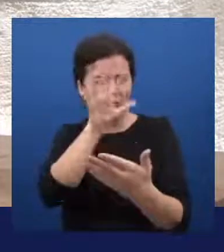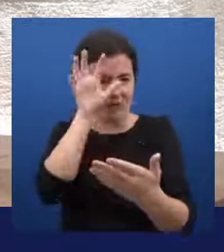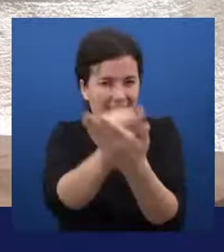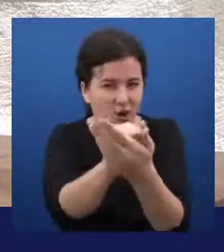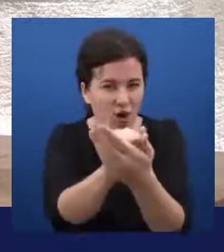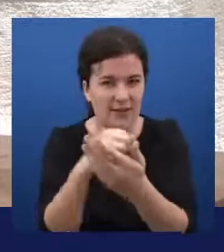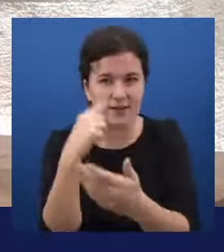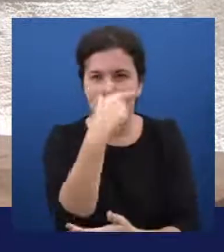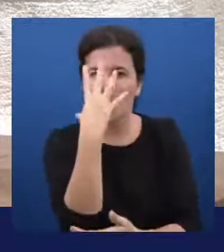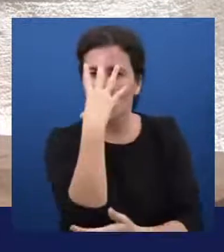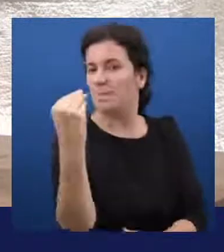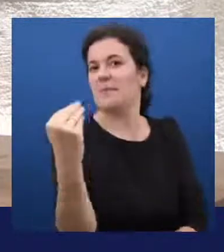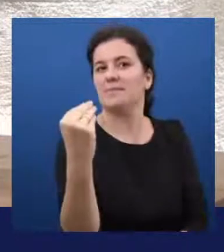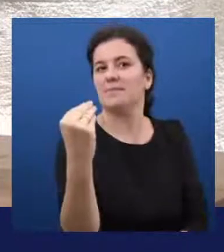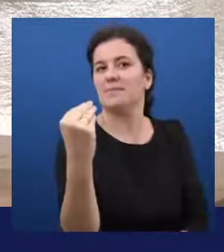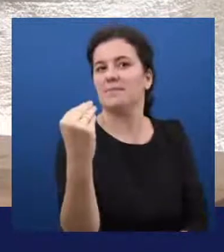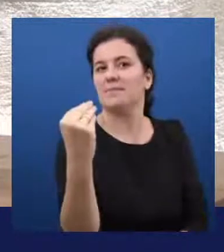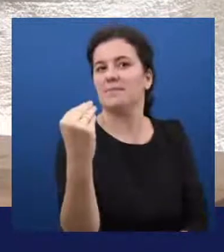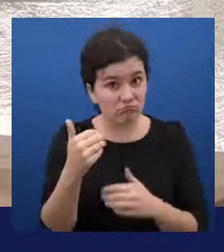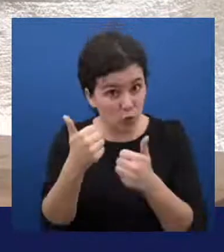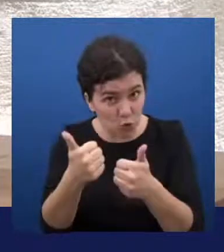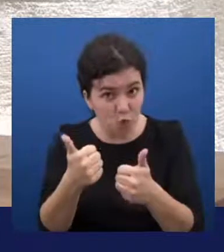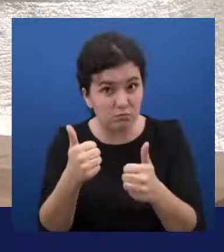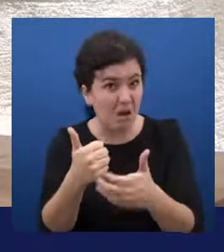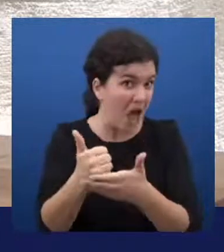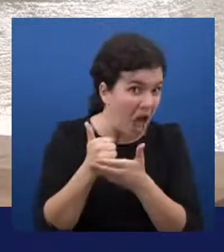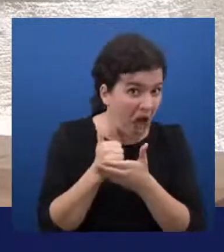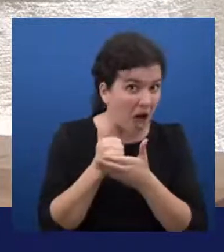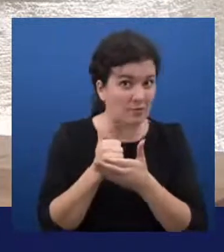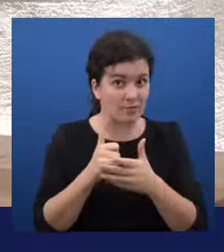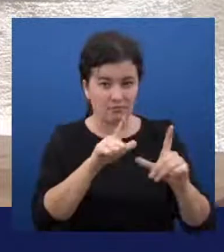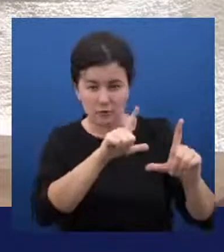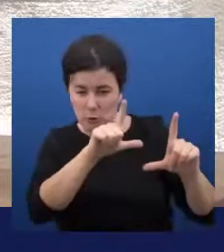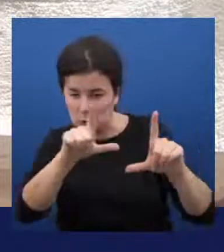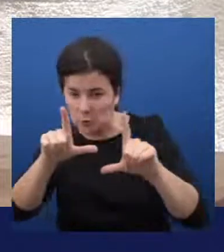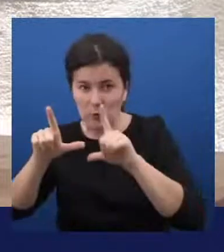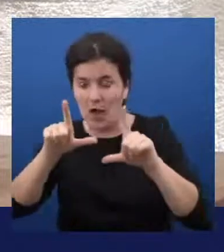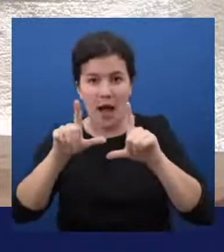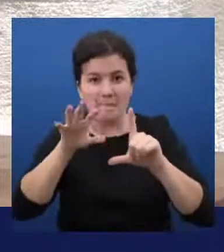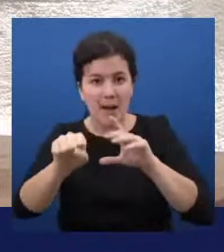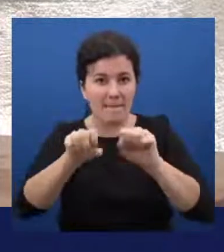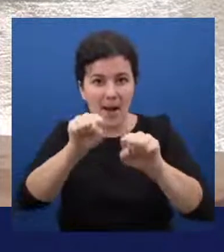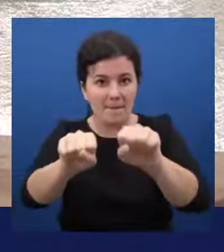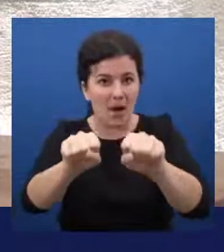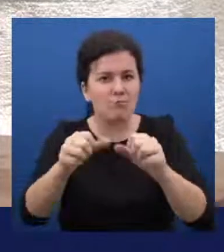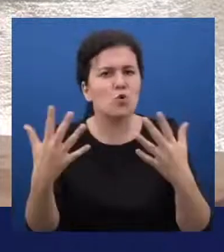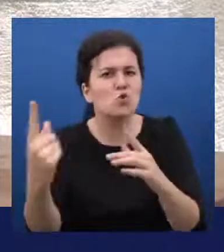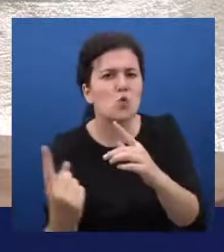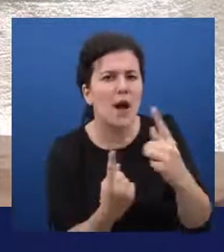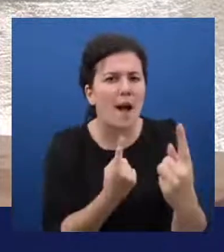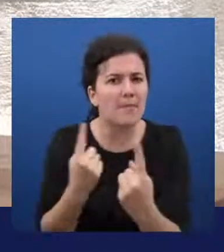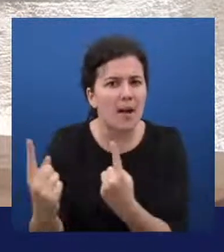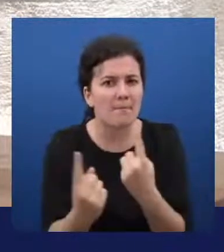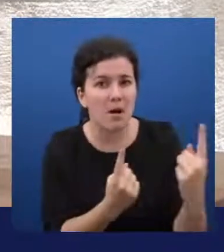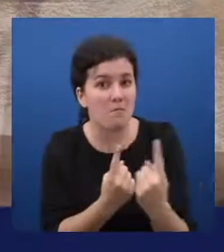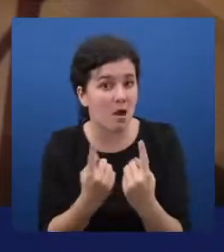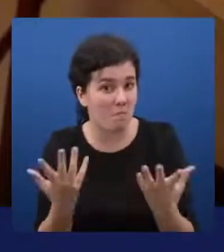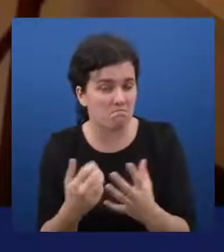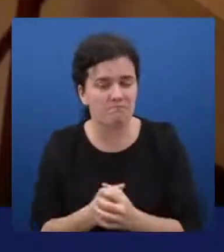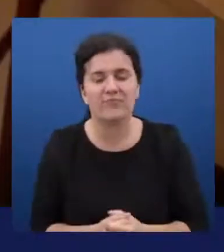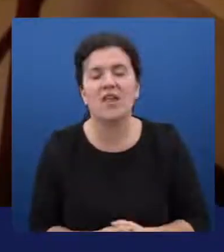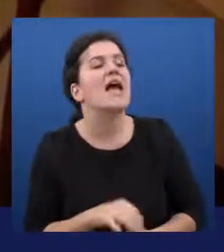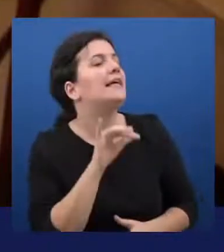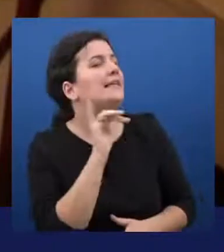do that kind of thing? Well, there we have the ethical discussion, right? Yeah. Your customers would need